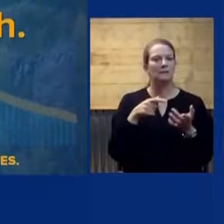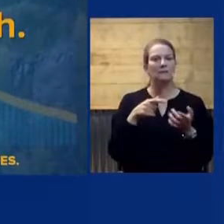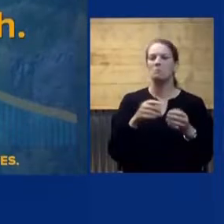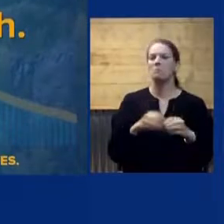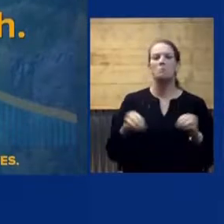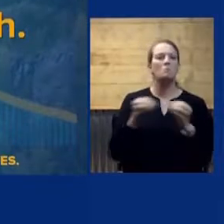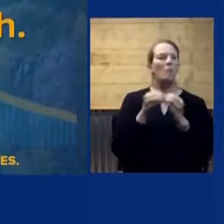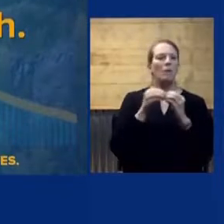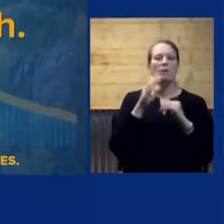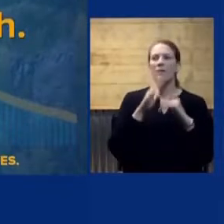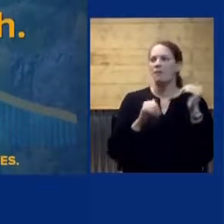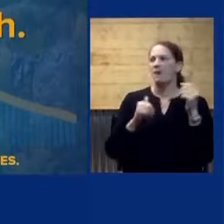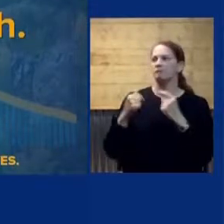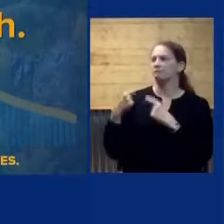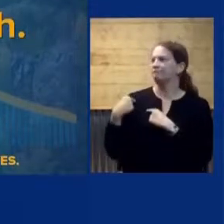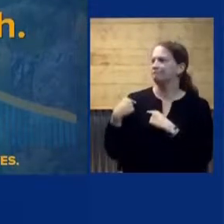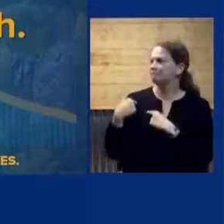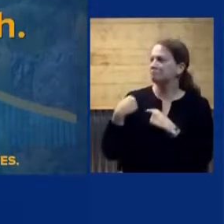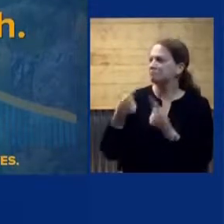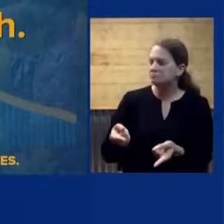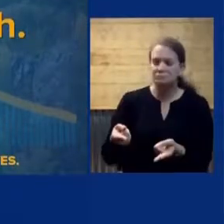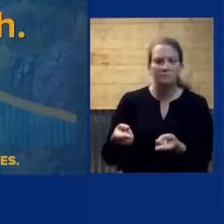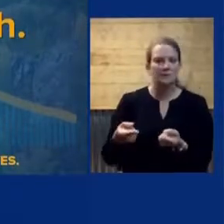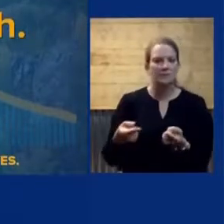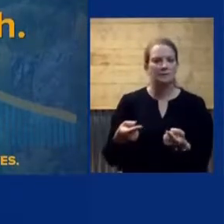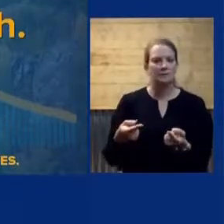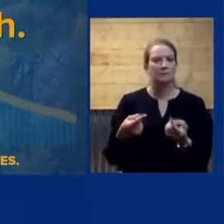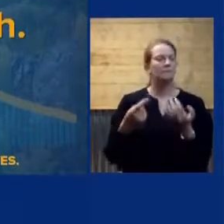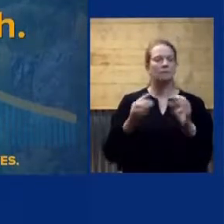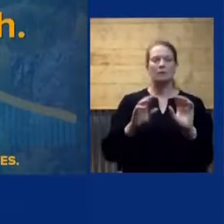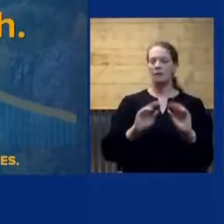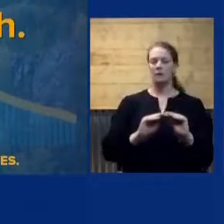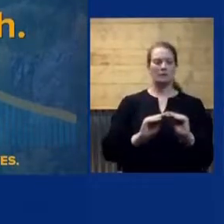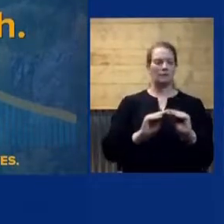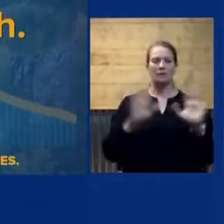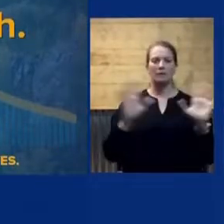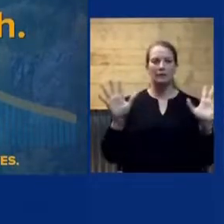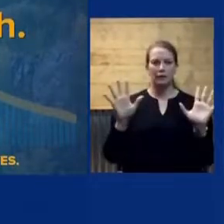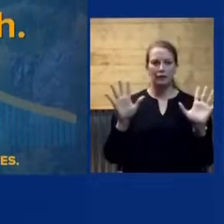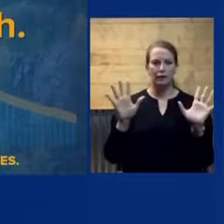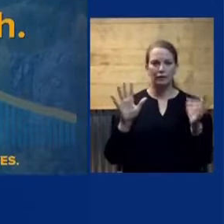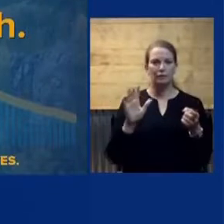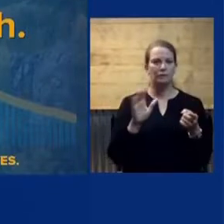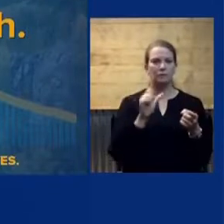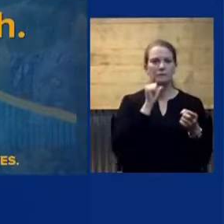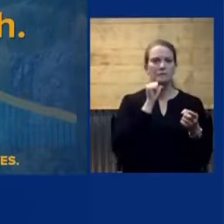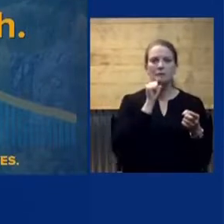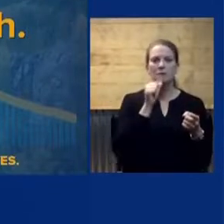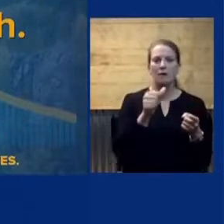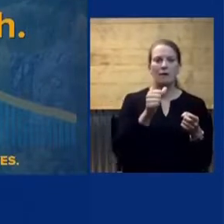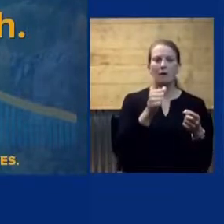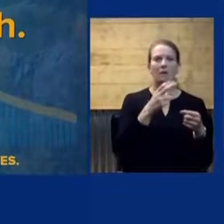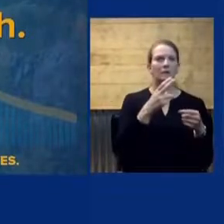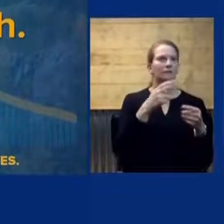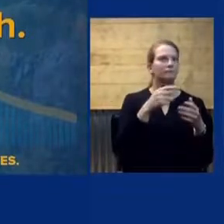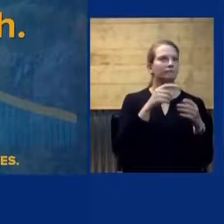position. Never was it as clear the consequence of government's